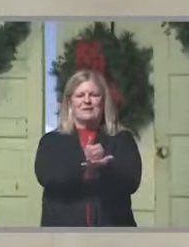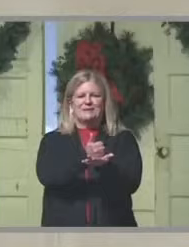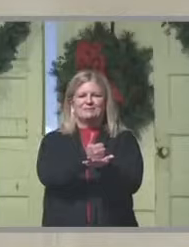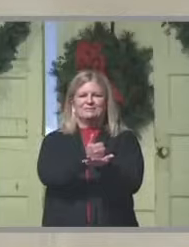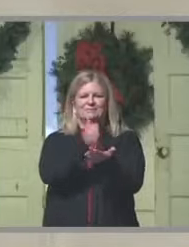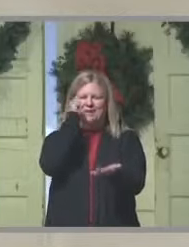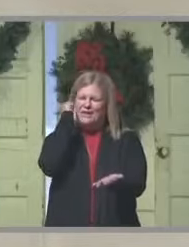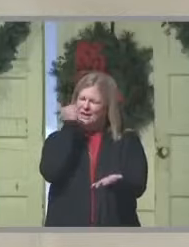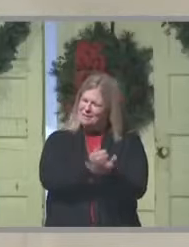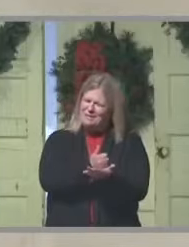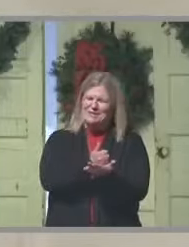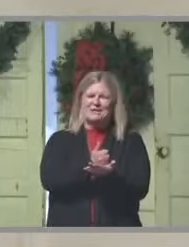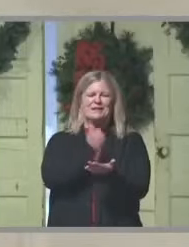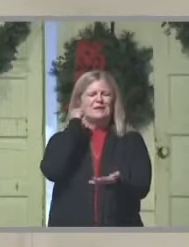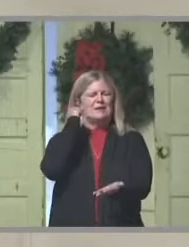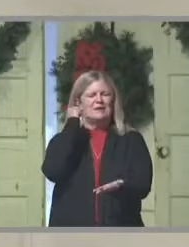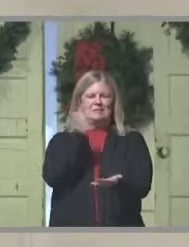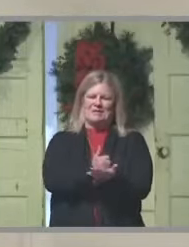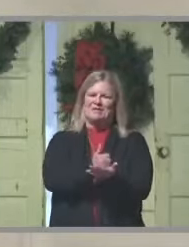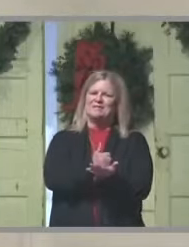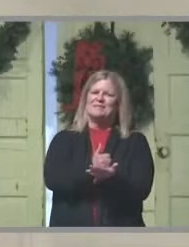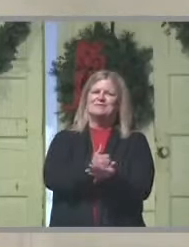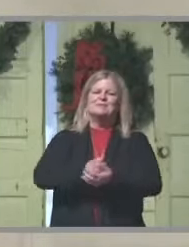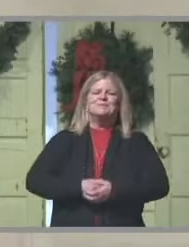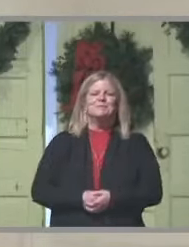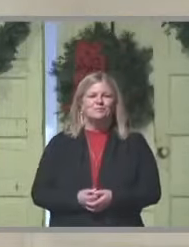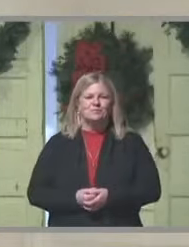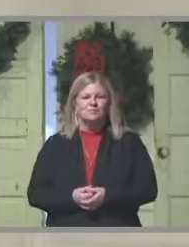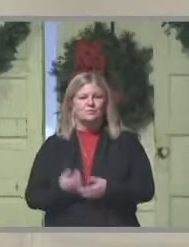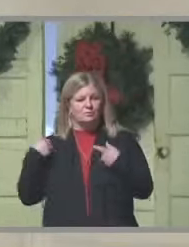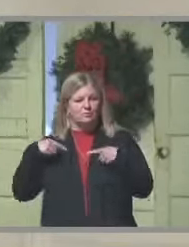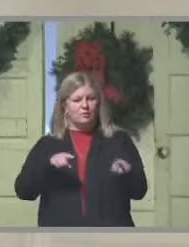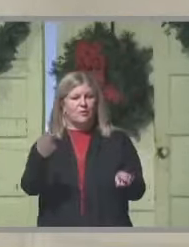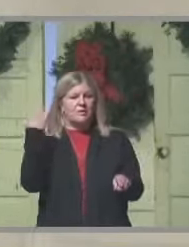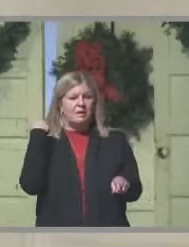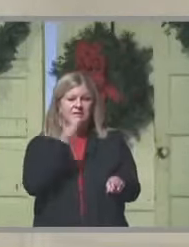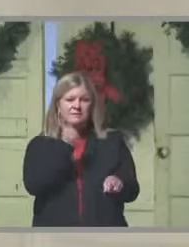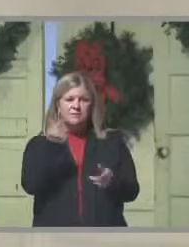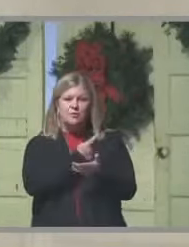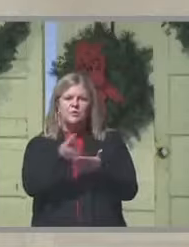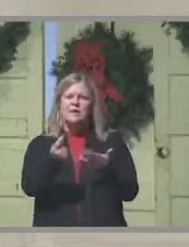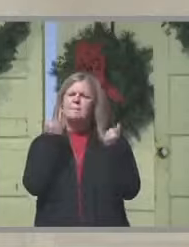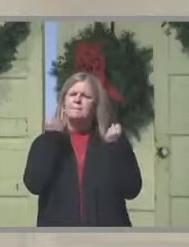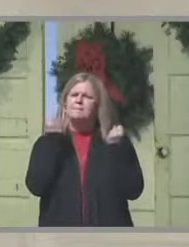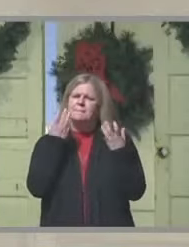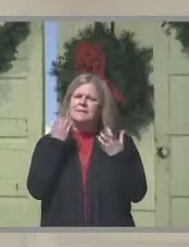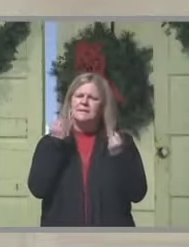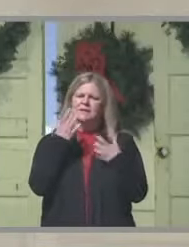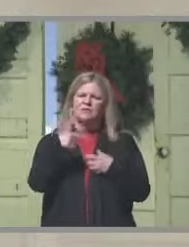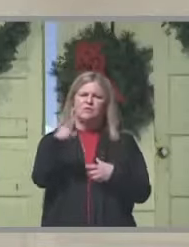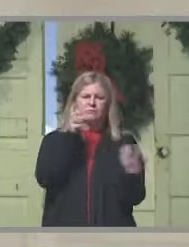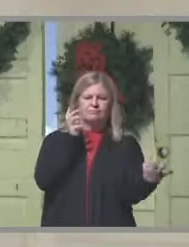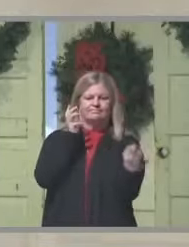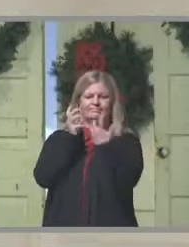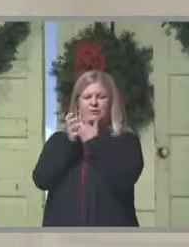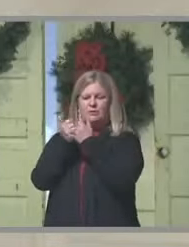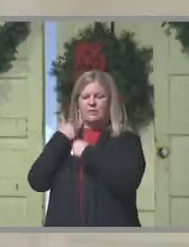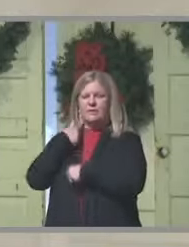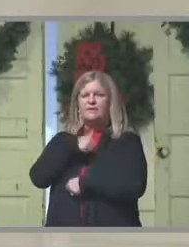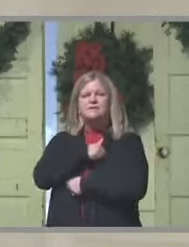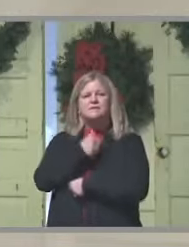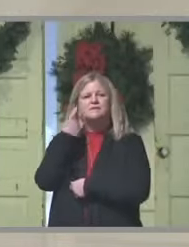amen, amen, and amen. Well, over the past few weeks, many of you have partnered with us in